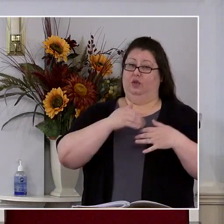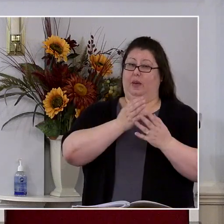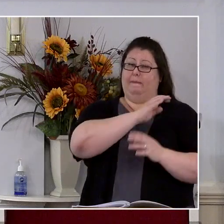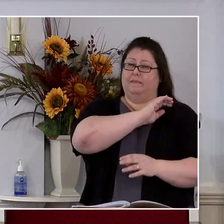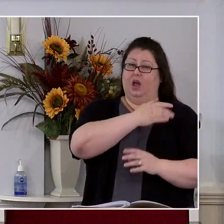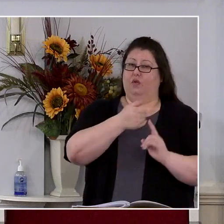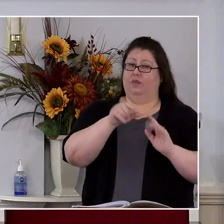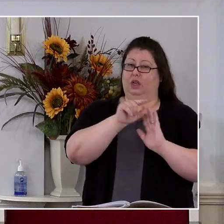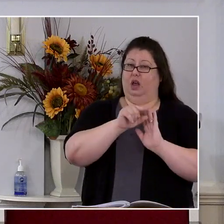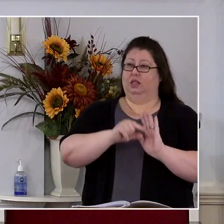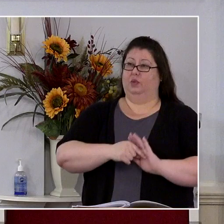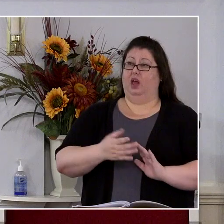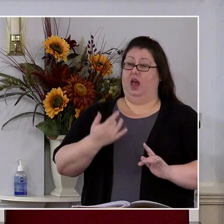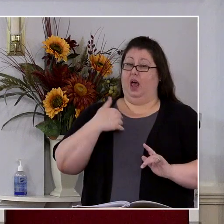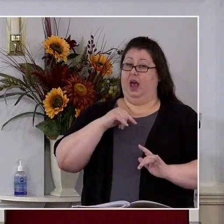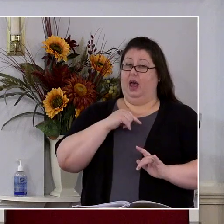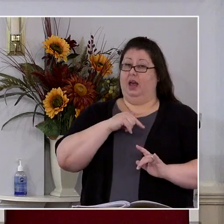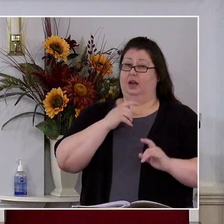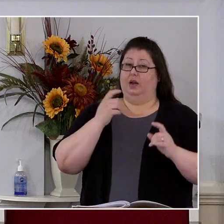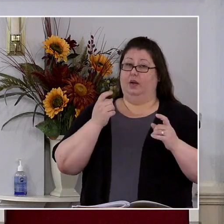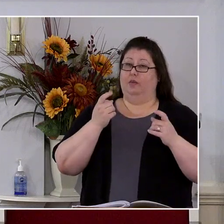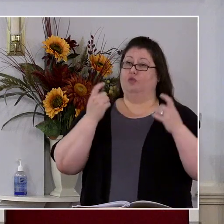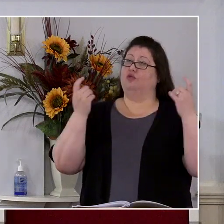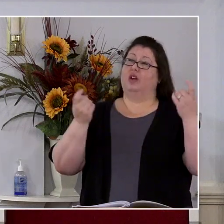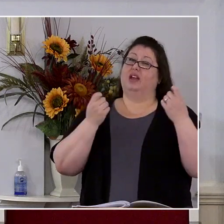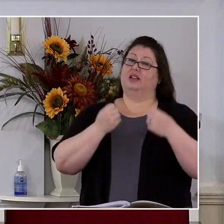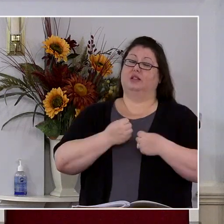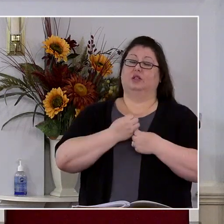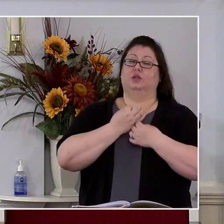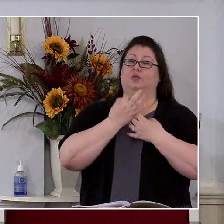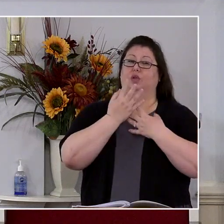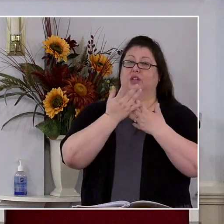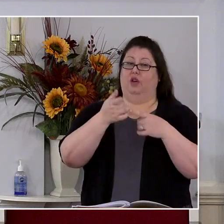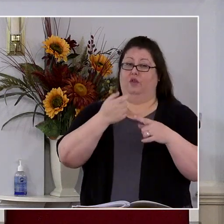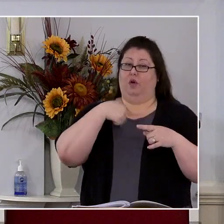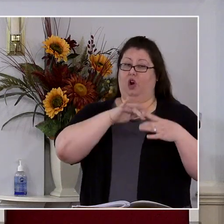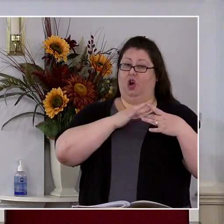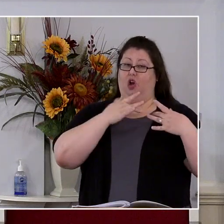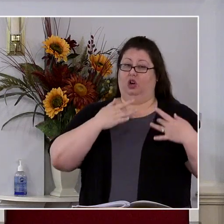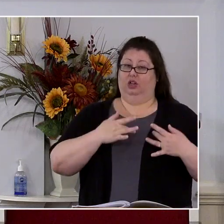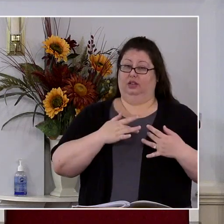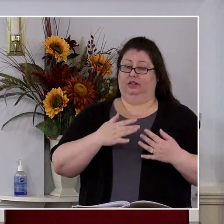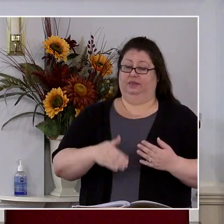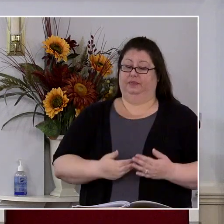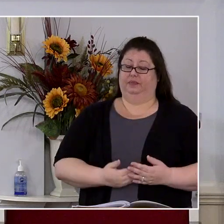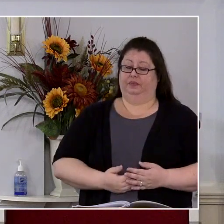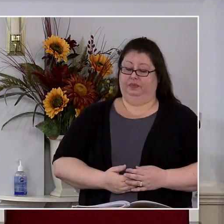gospel. And praise springs forth from our hearts.